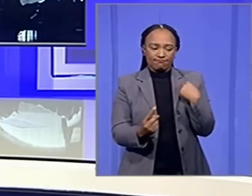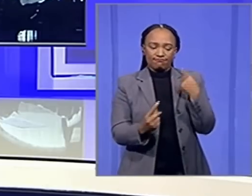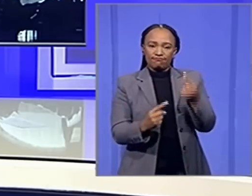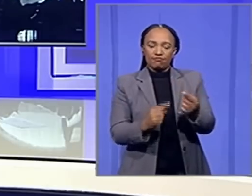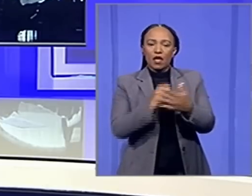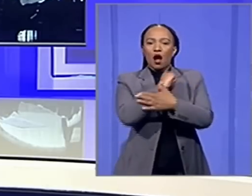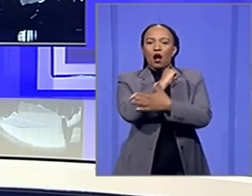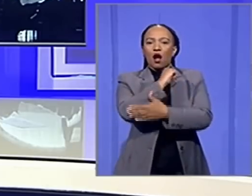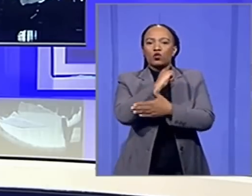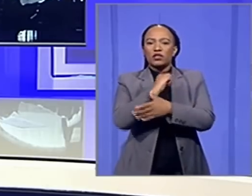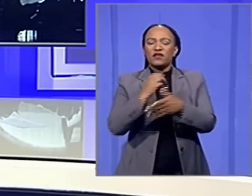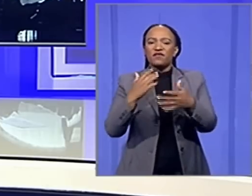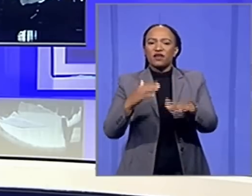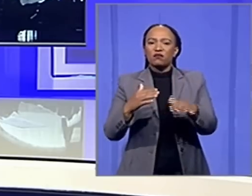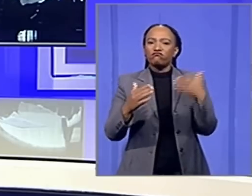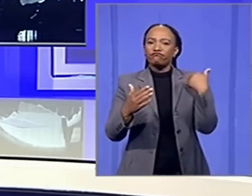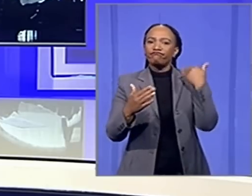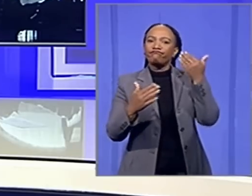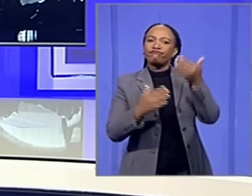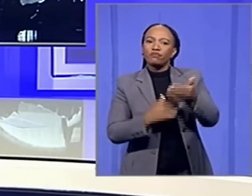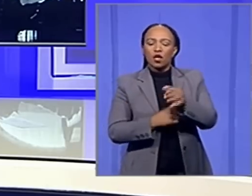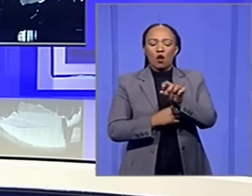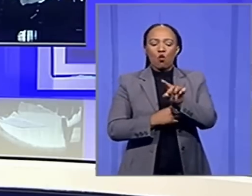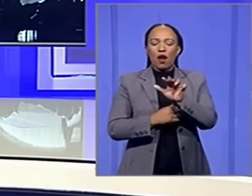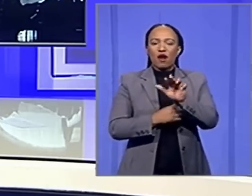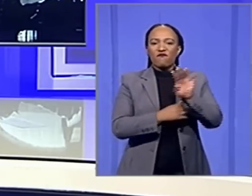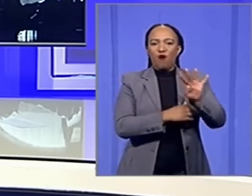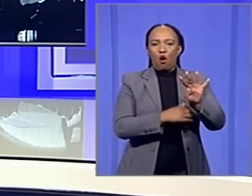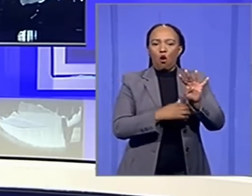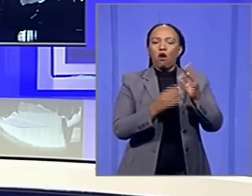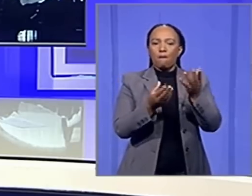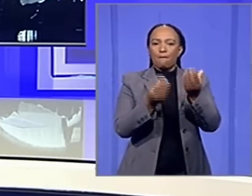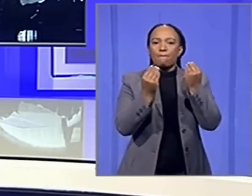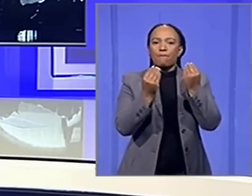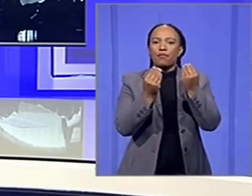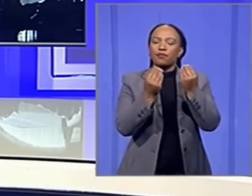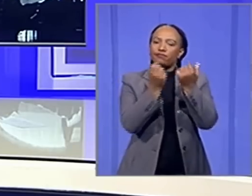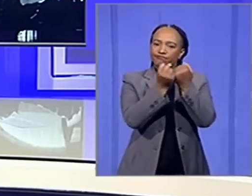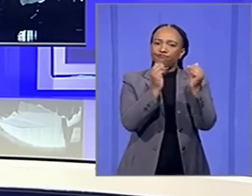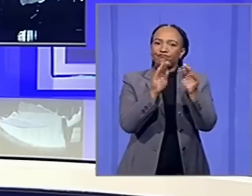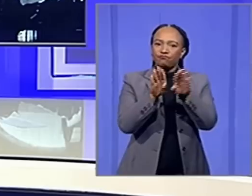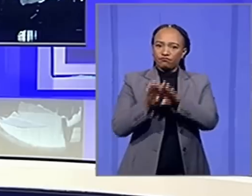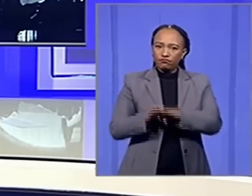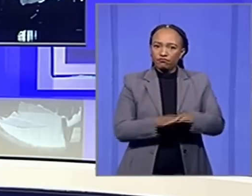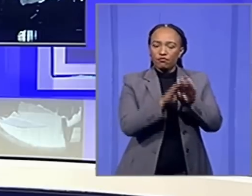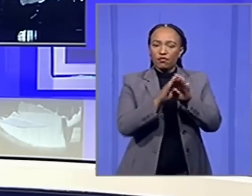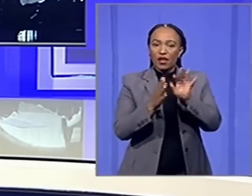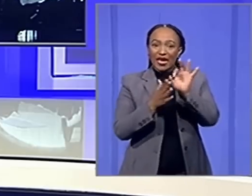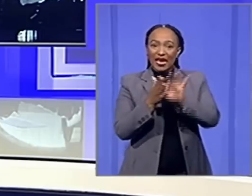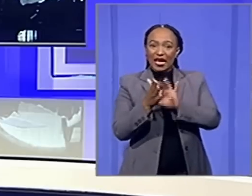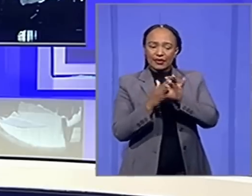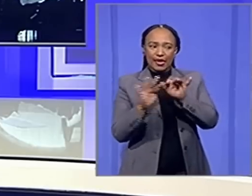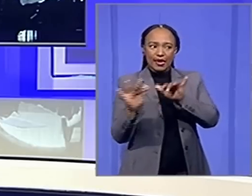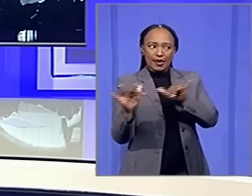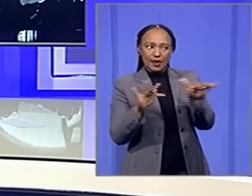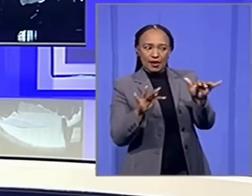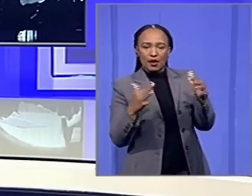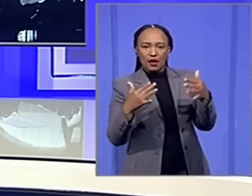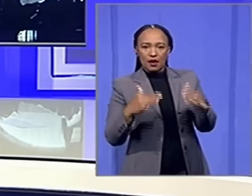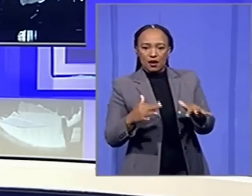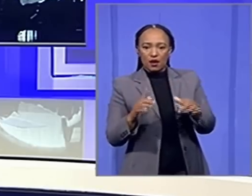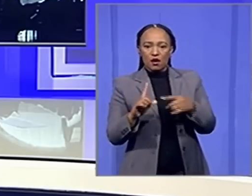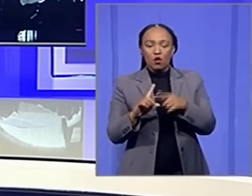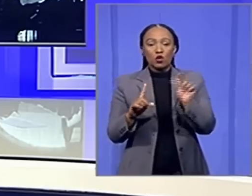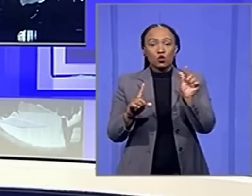ne e kene mmusong wa democracy ho tloha ka 1994 ho sa le jwalo dikgetho tsena di shebilwe ka mahlo a mafubedu hang ha mo president a se a le